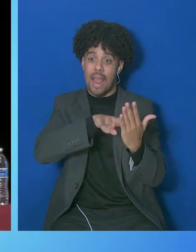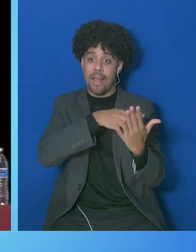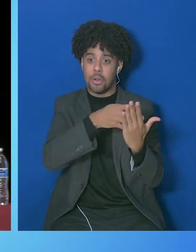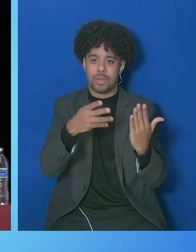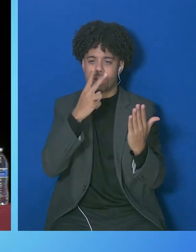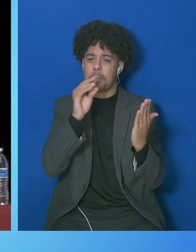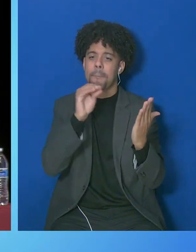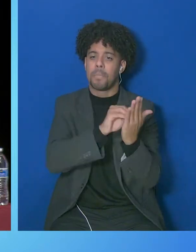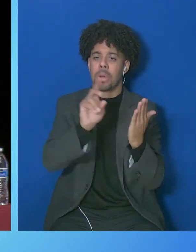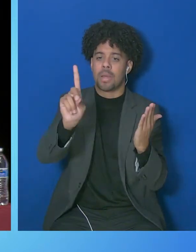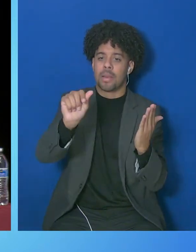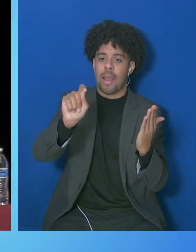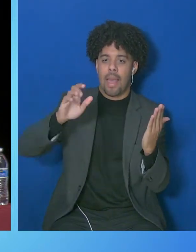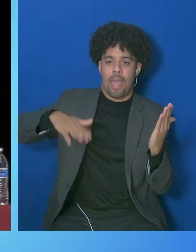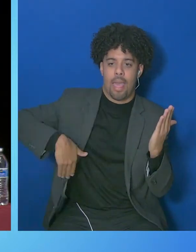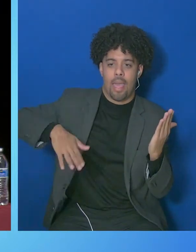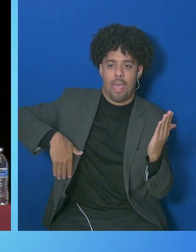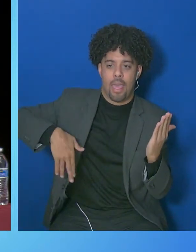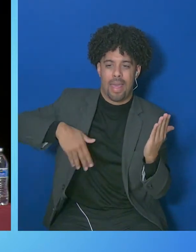is this the?